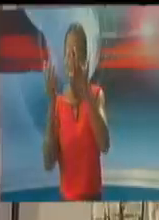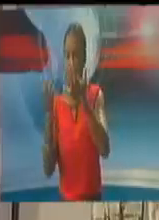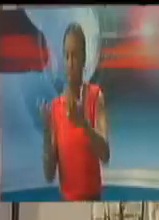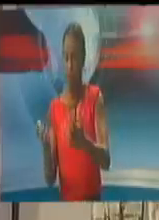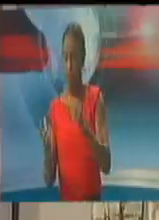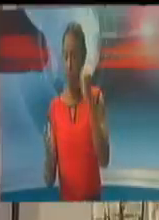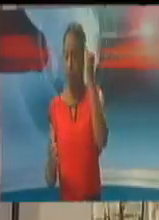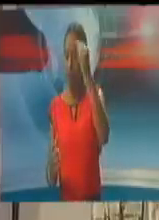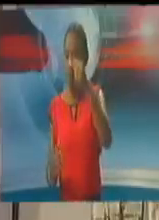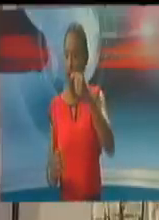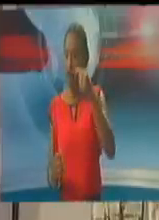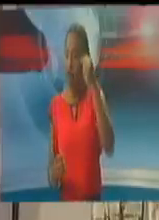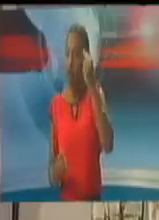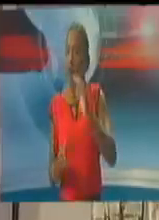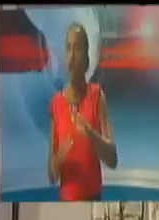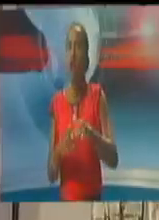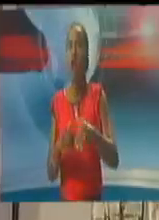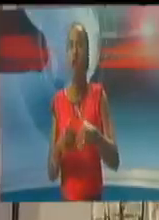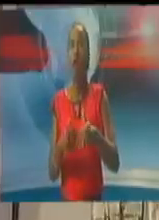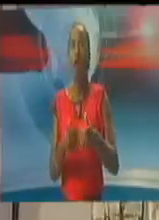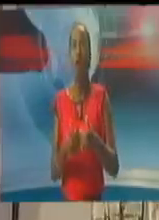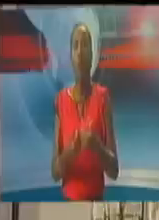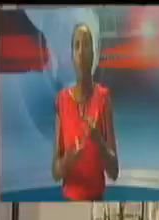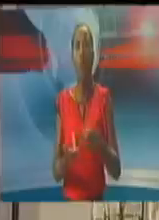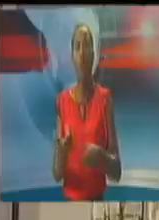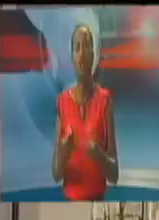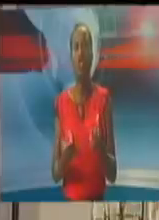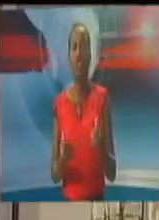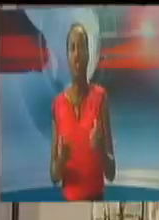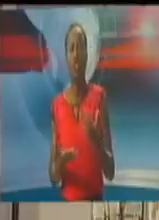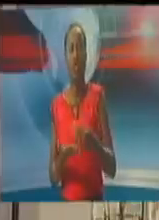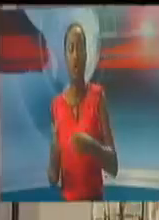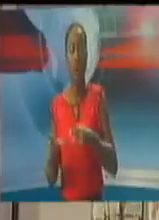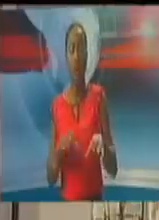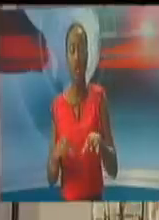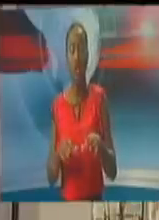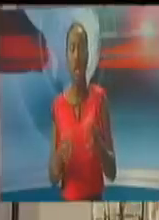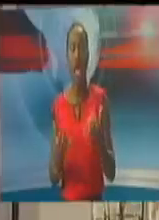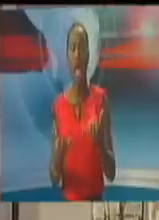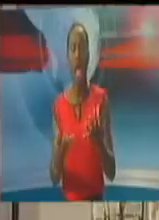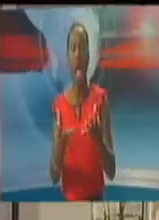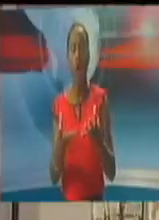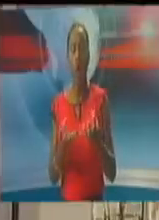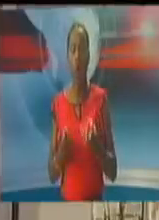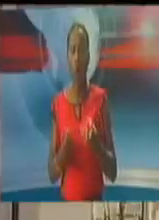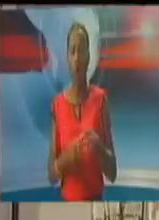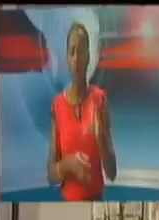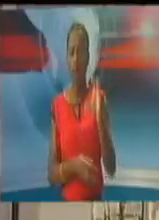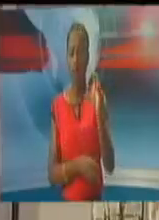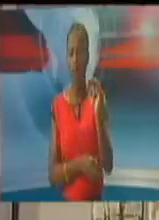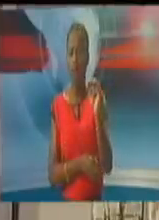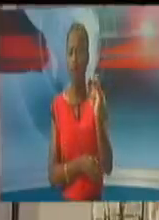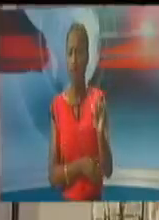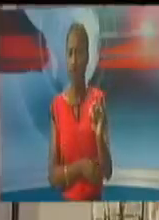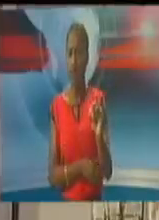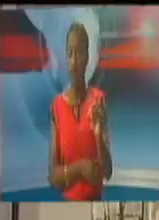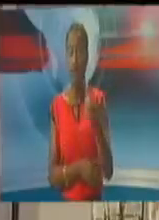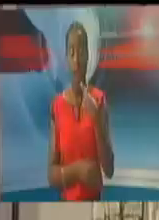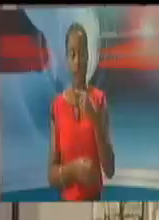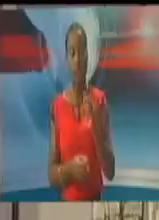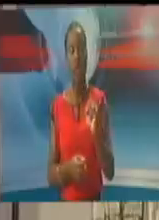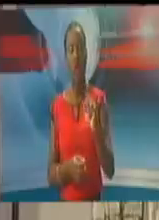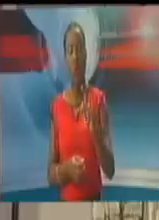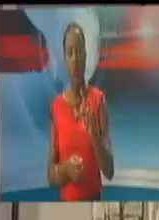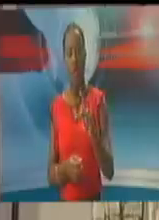ourselves under these measures. I would like the chief medical officer to give us a passing grade in